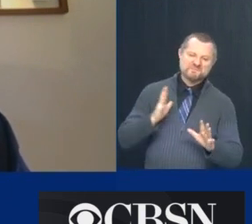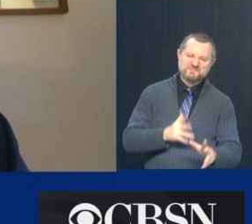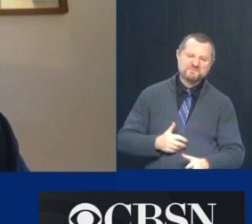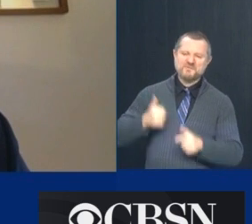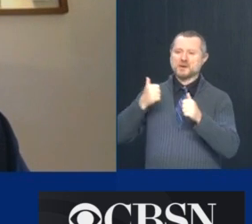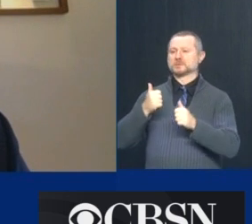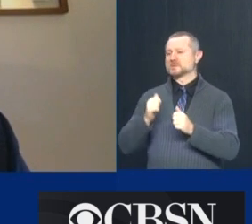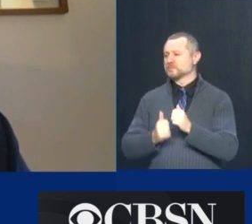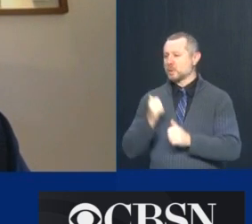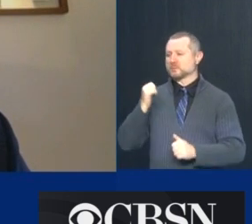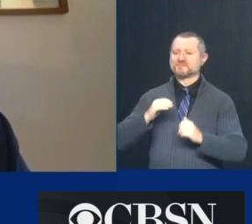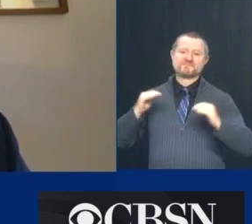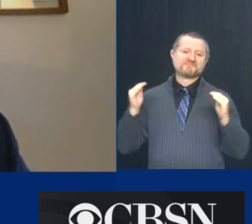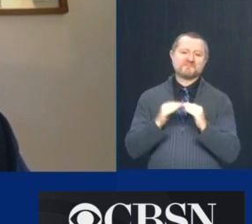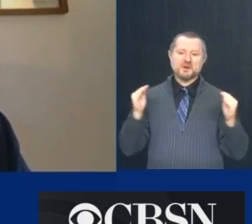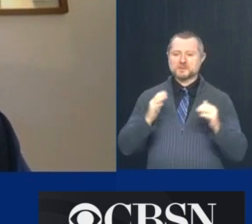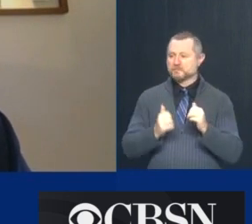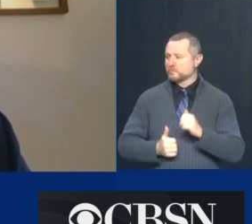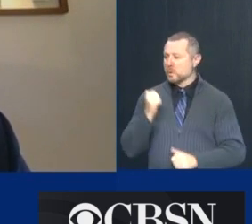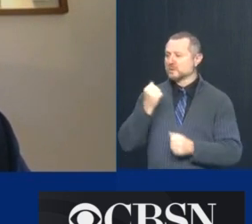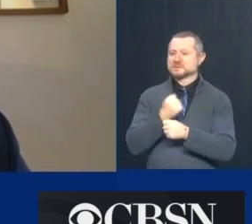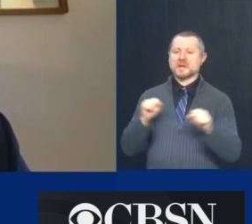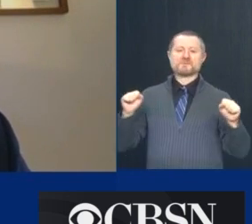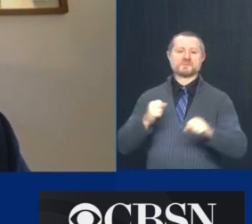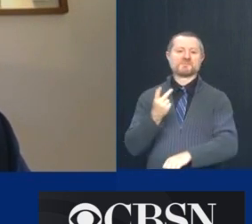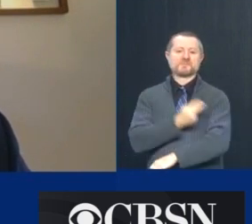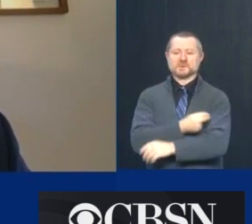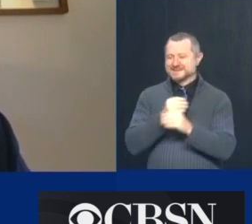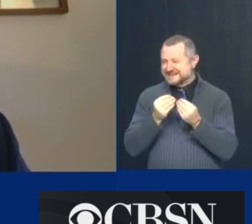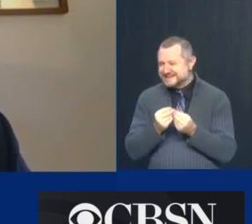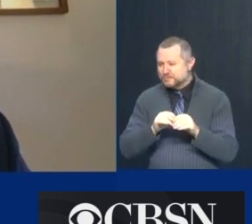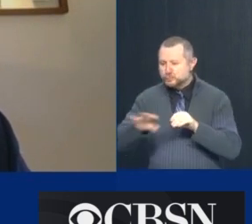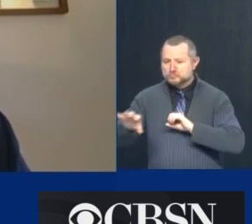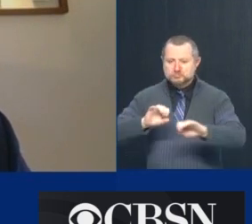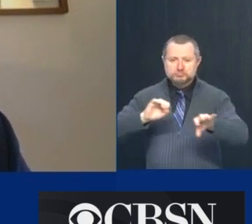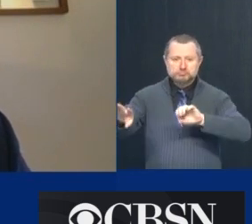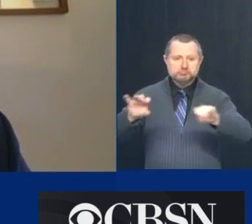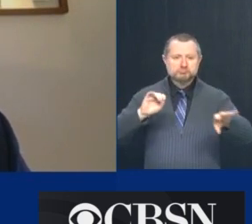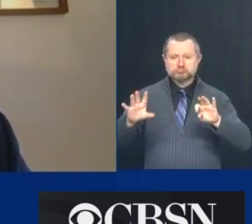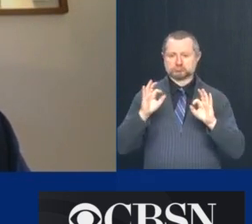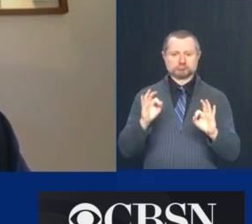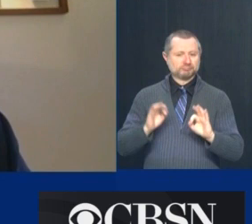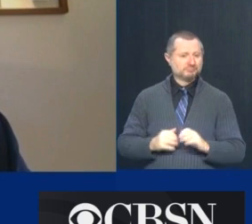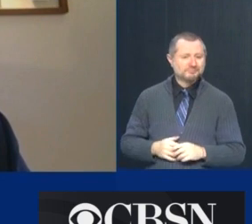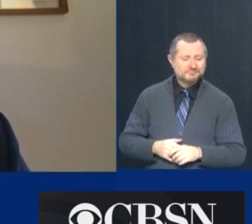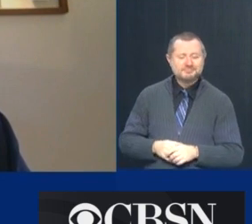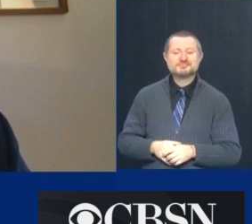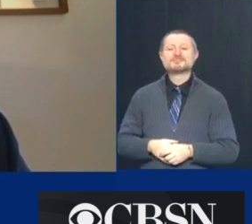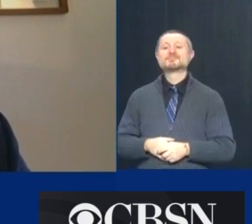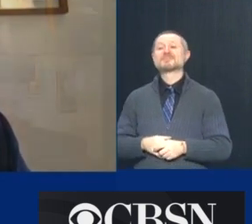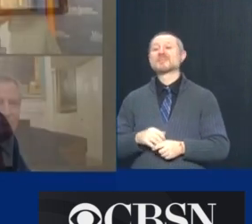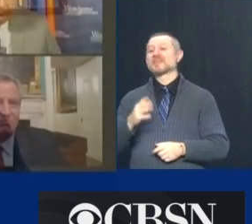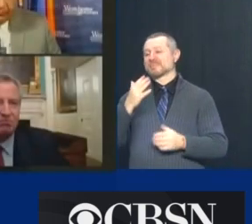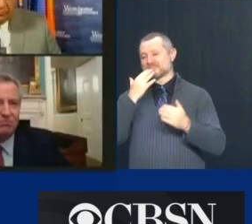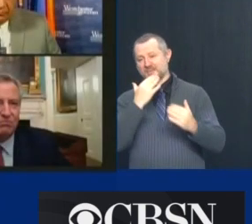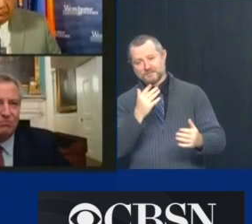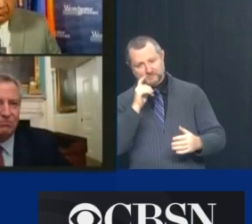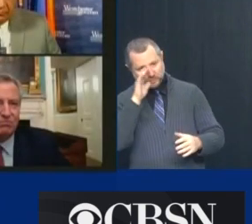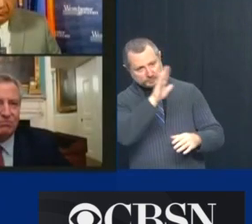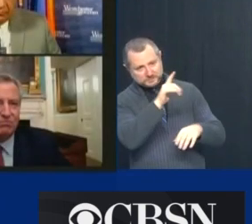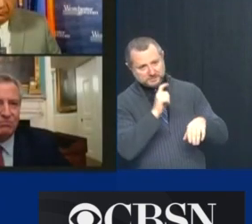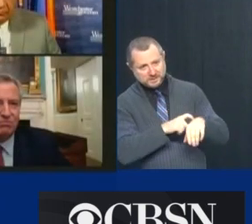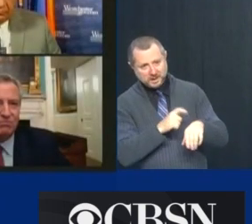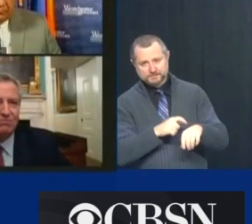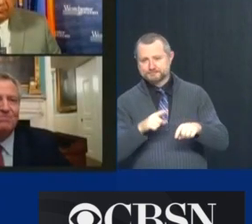fairest, and safest vaccine distribution program in the country, and we will. Thank you for all your time over the